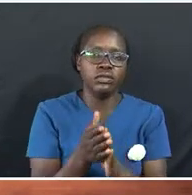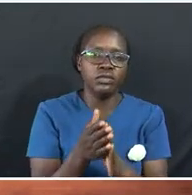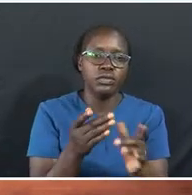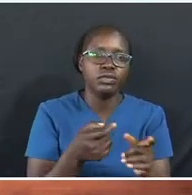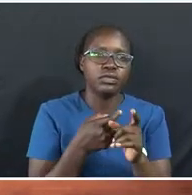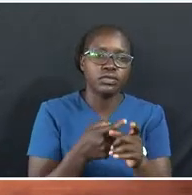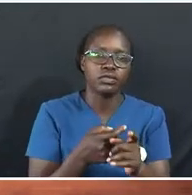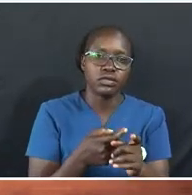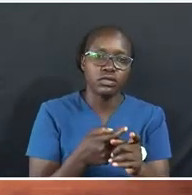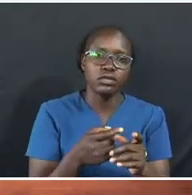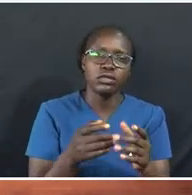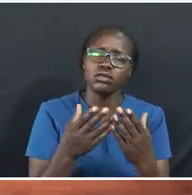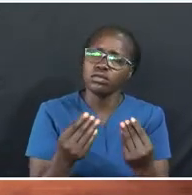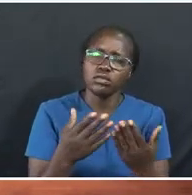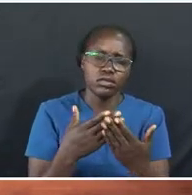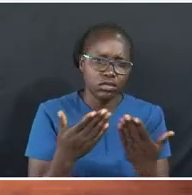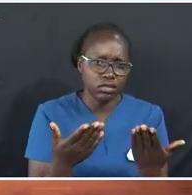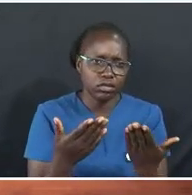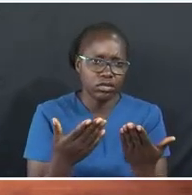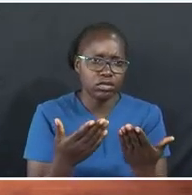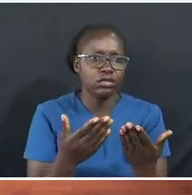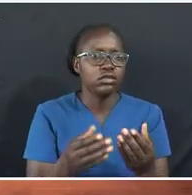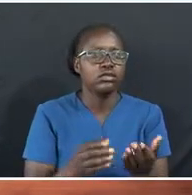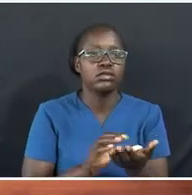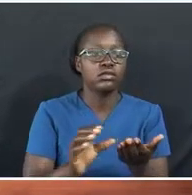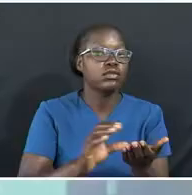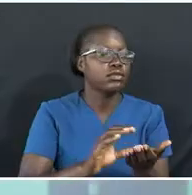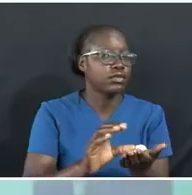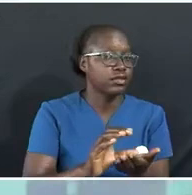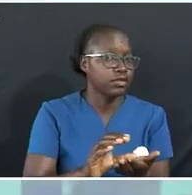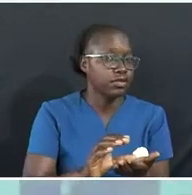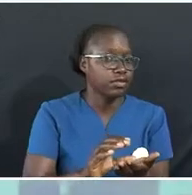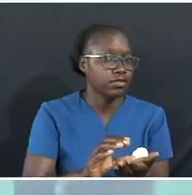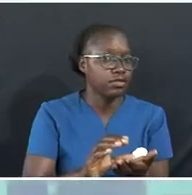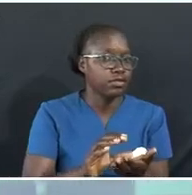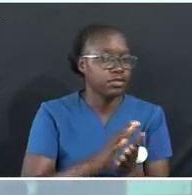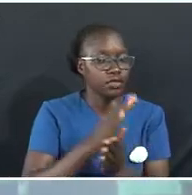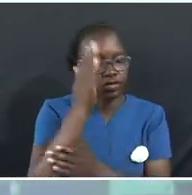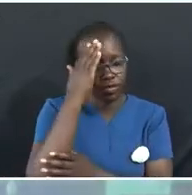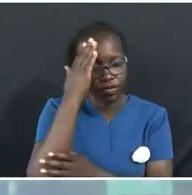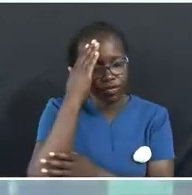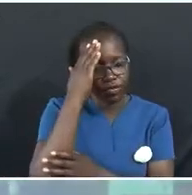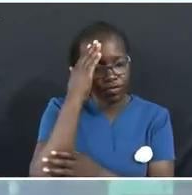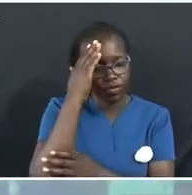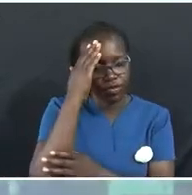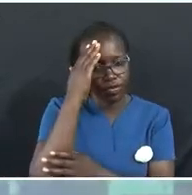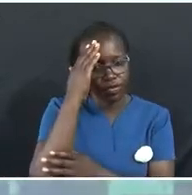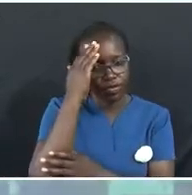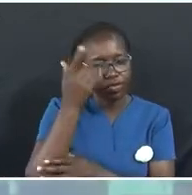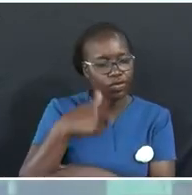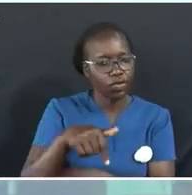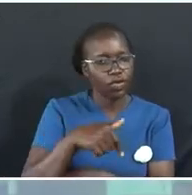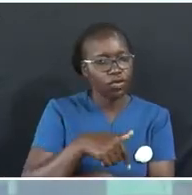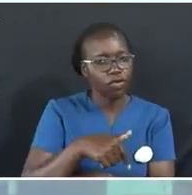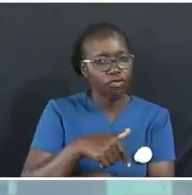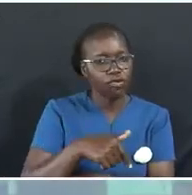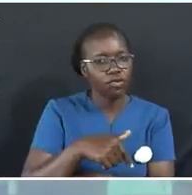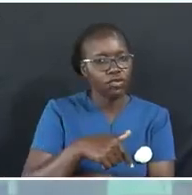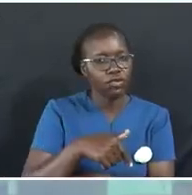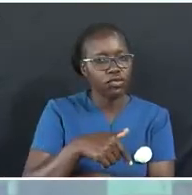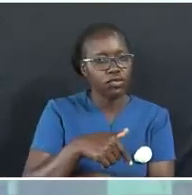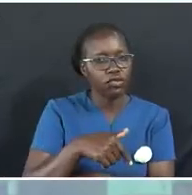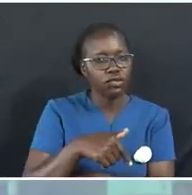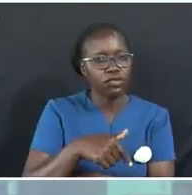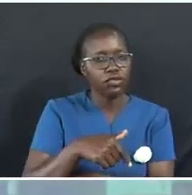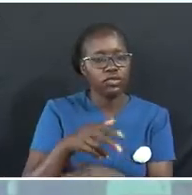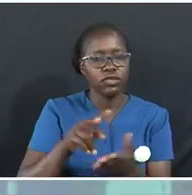is based on how we have delivered and worked in the Lord's vineyard. You know, our